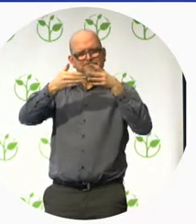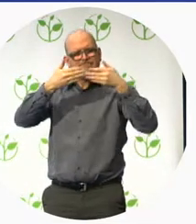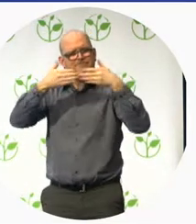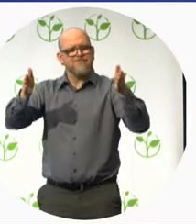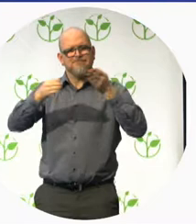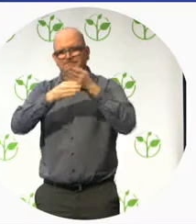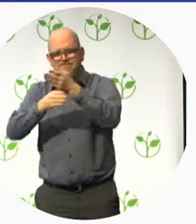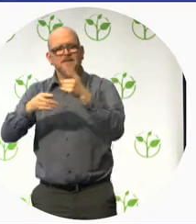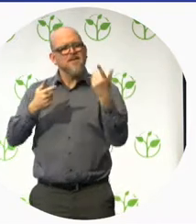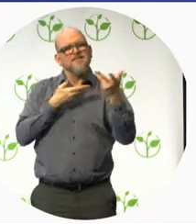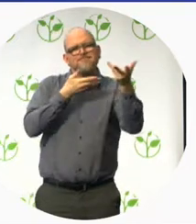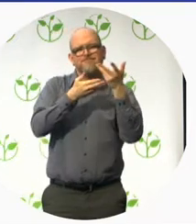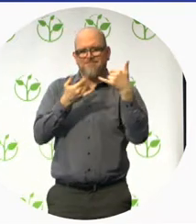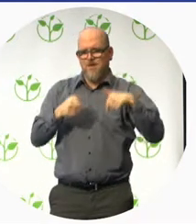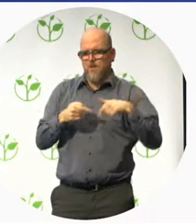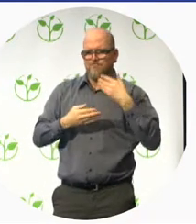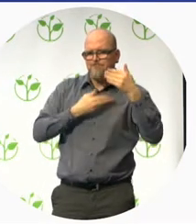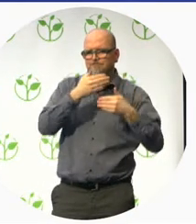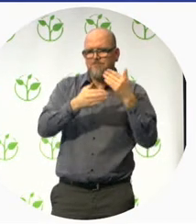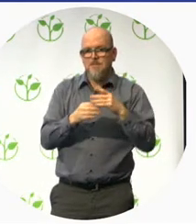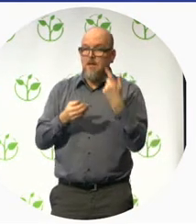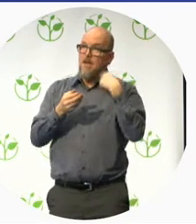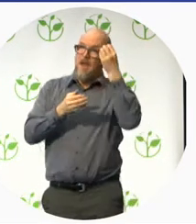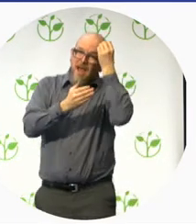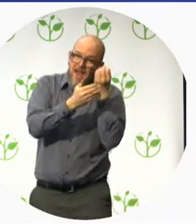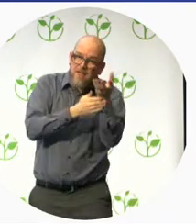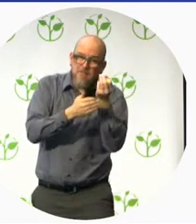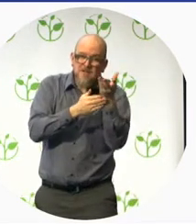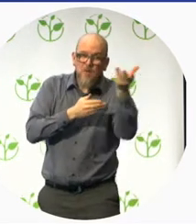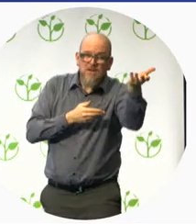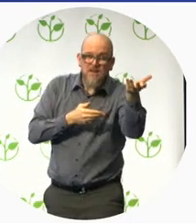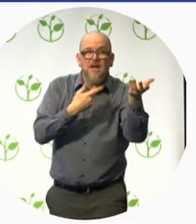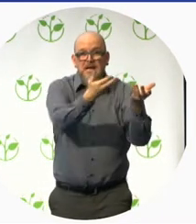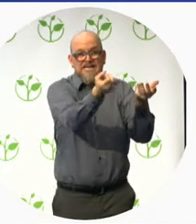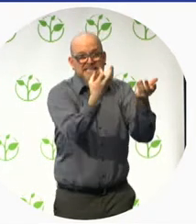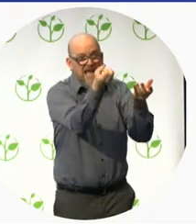message without barriers, information sharing without barriers.